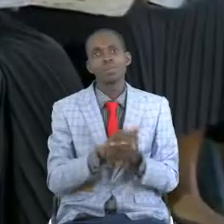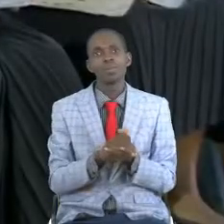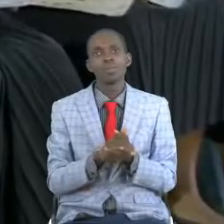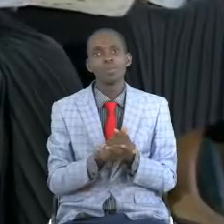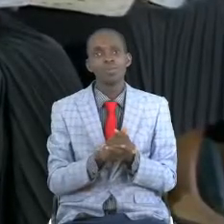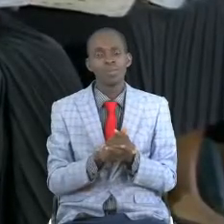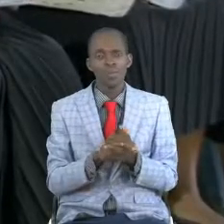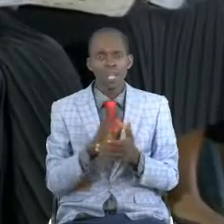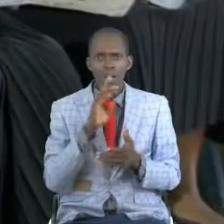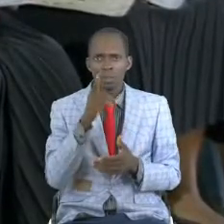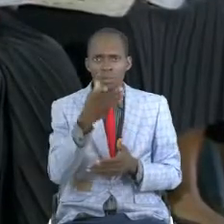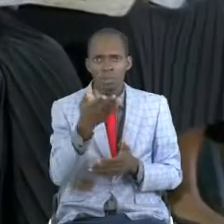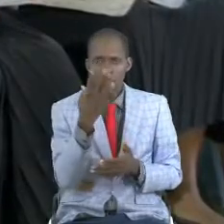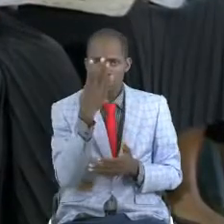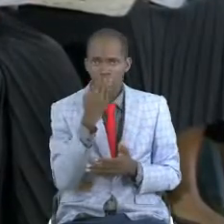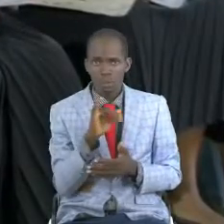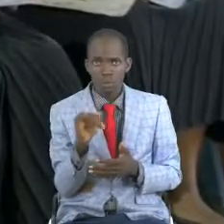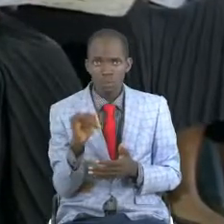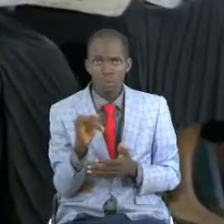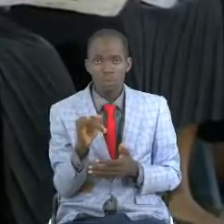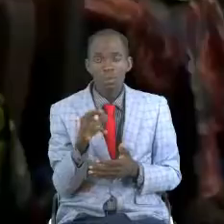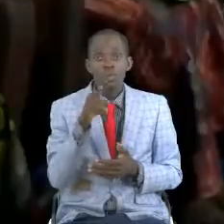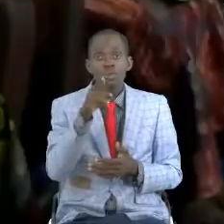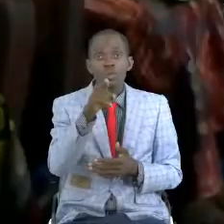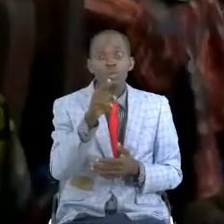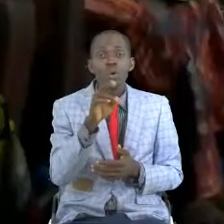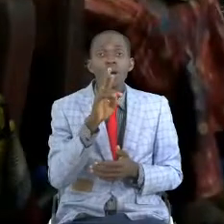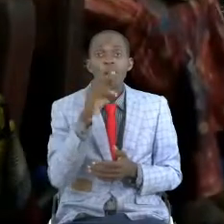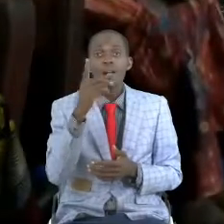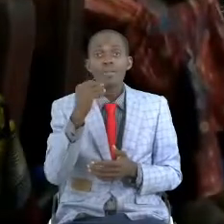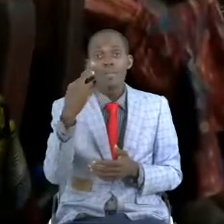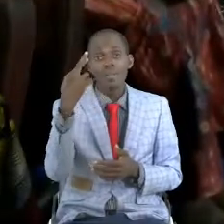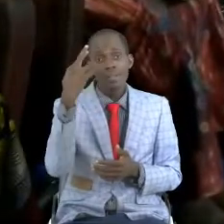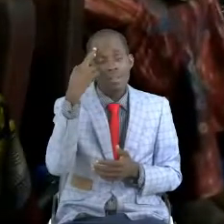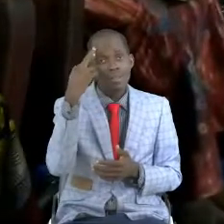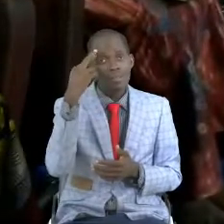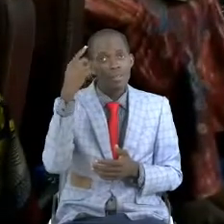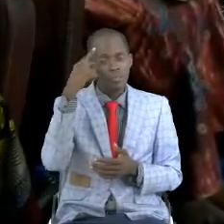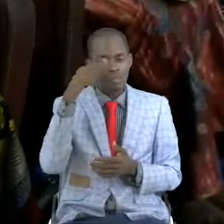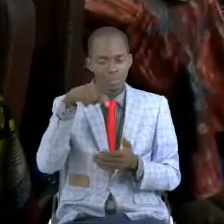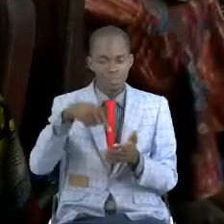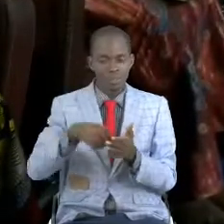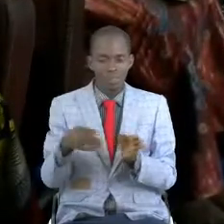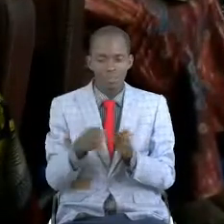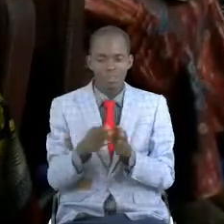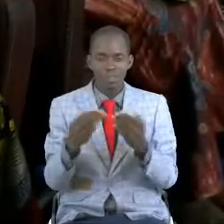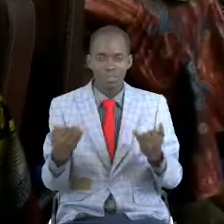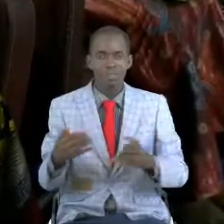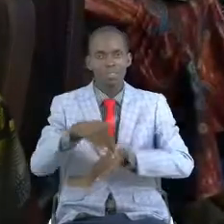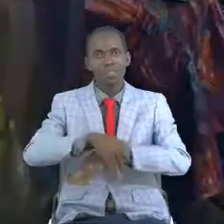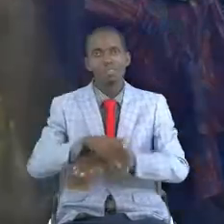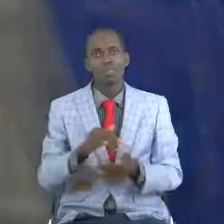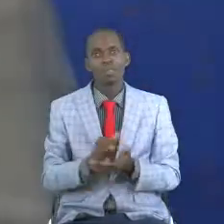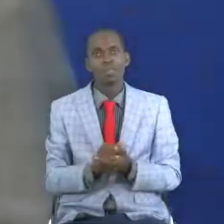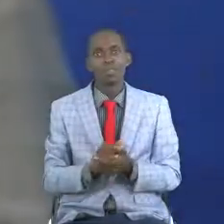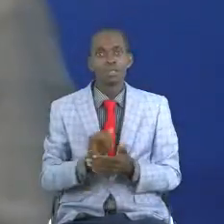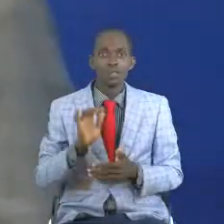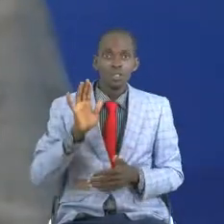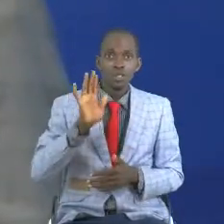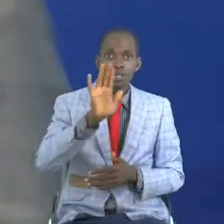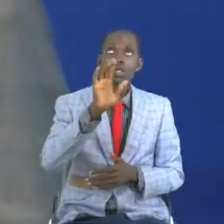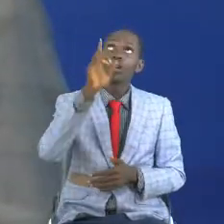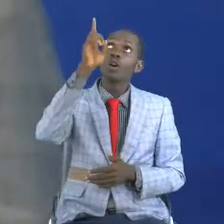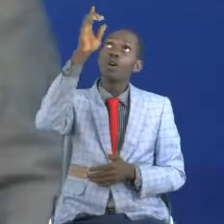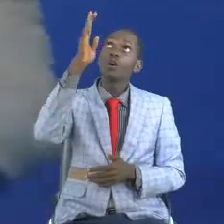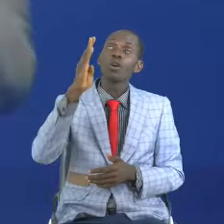there? You are the reason for the meeting tonight. Your God will come. He